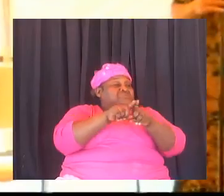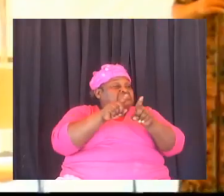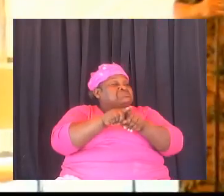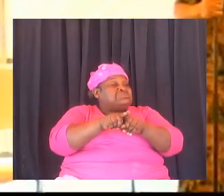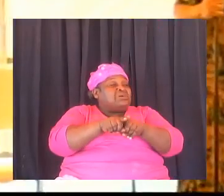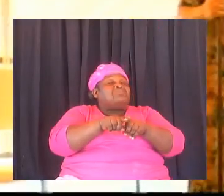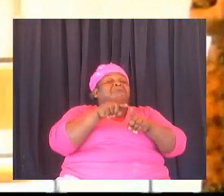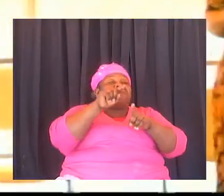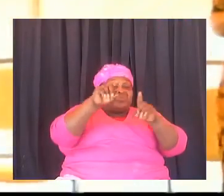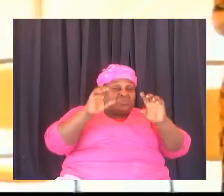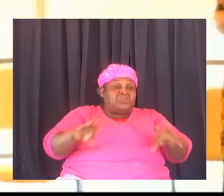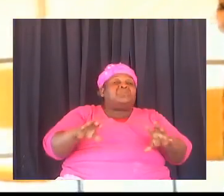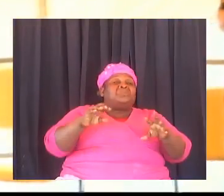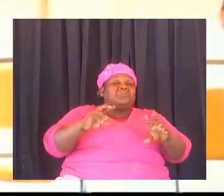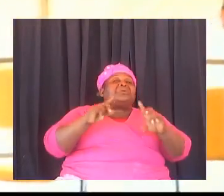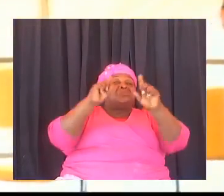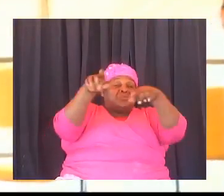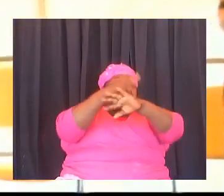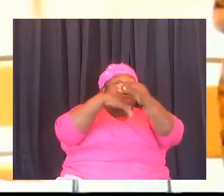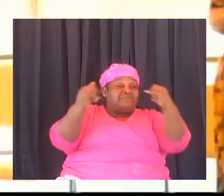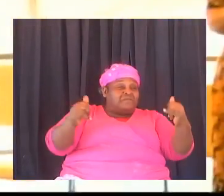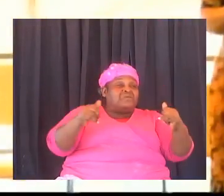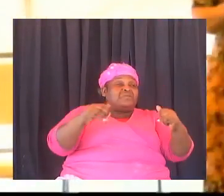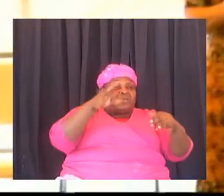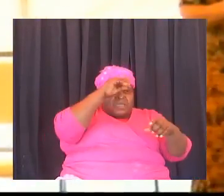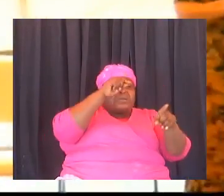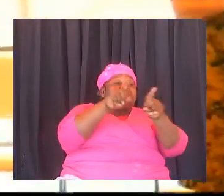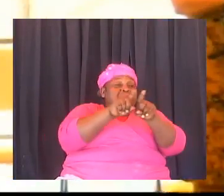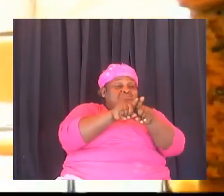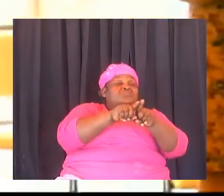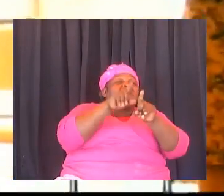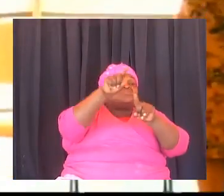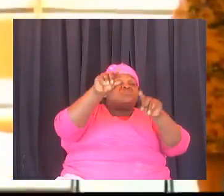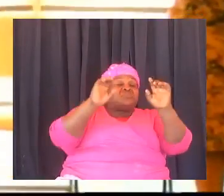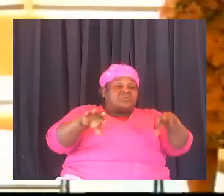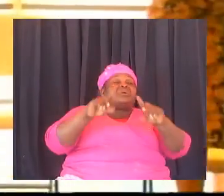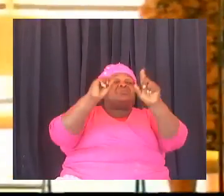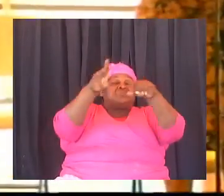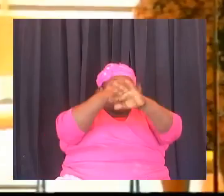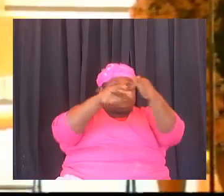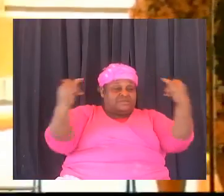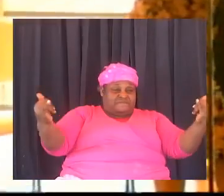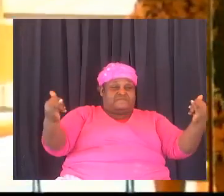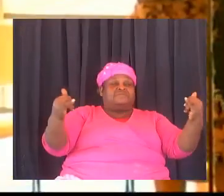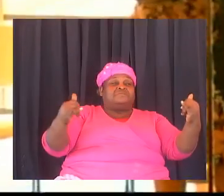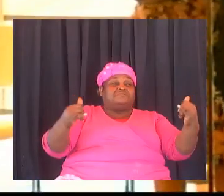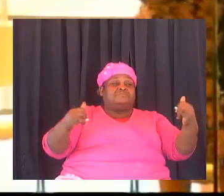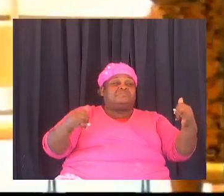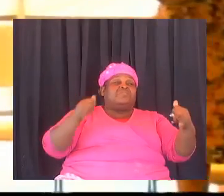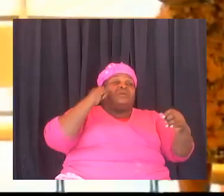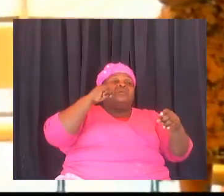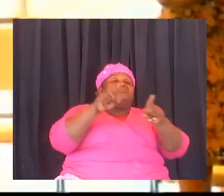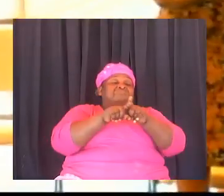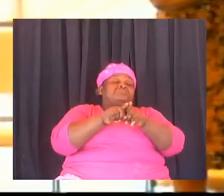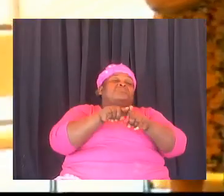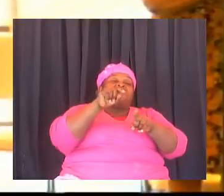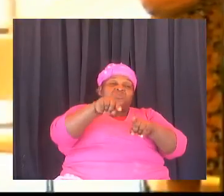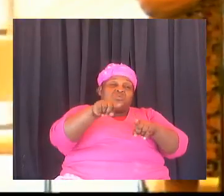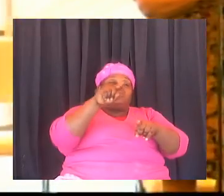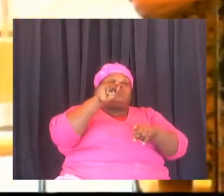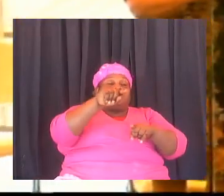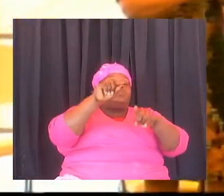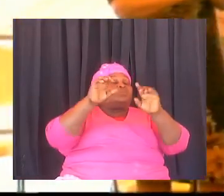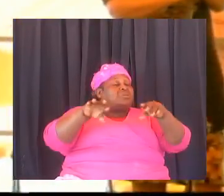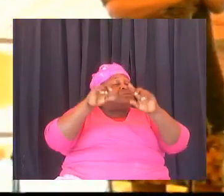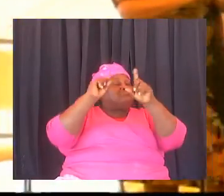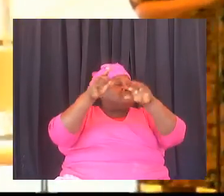it. Brother Daly, you know you can't make it. I know I can't make it. Sister Trudy, you know you can't make it.